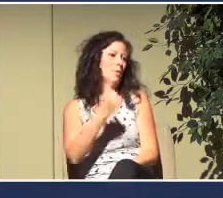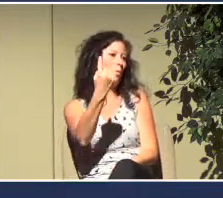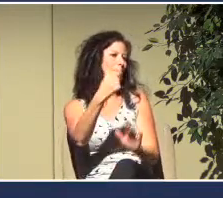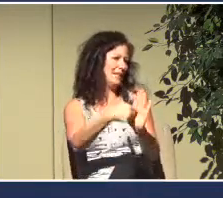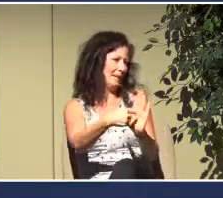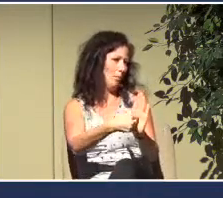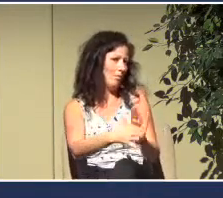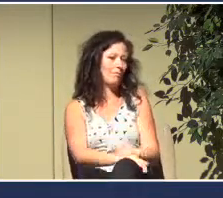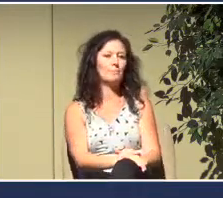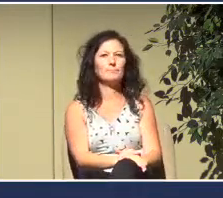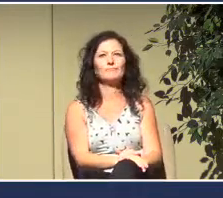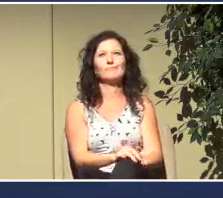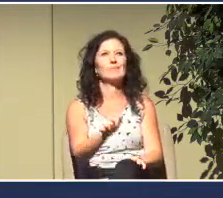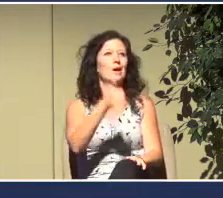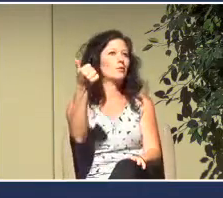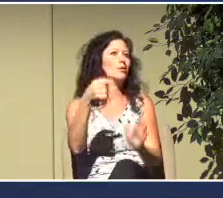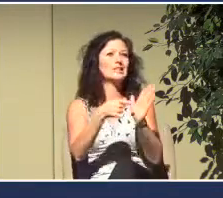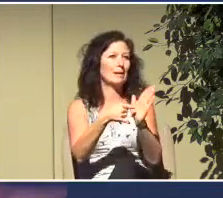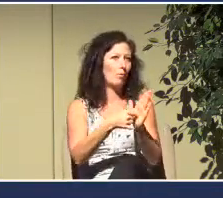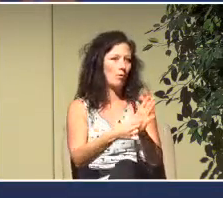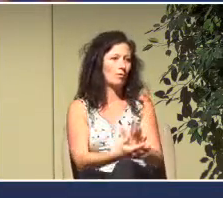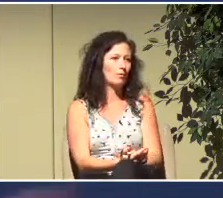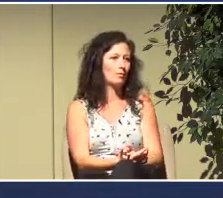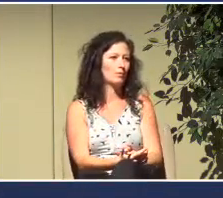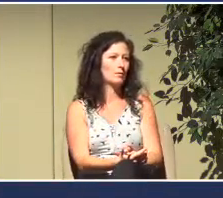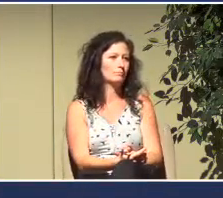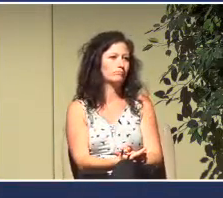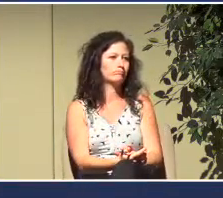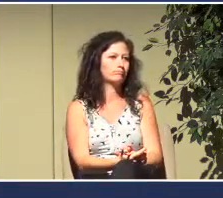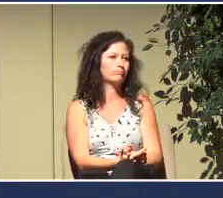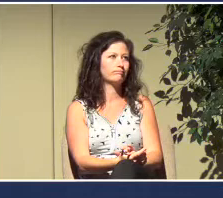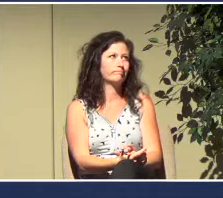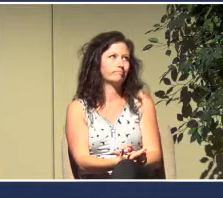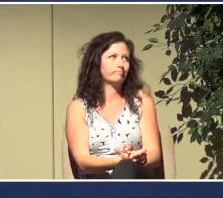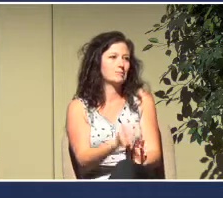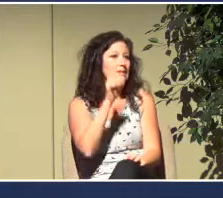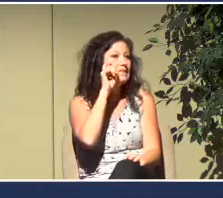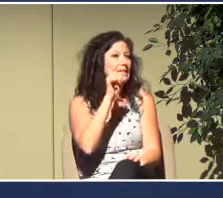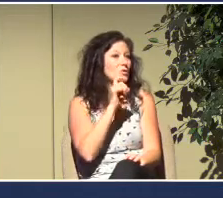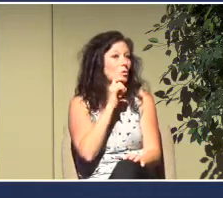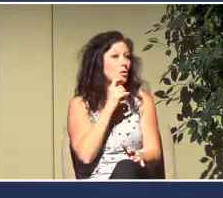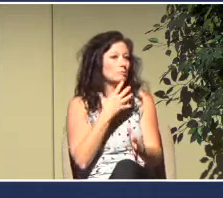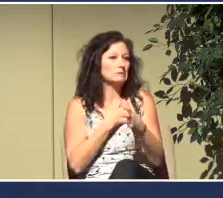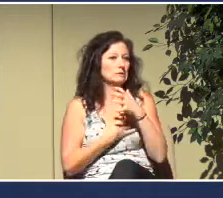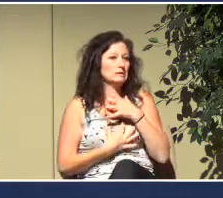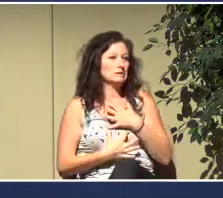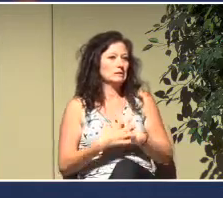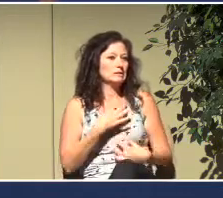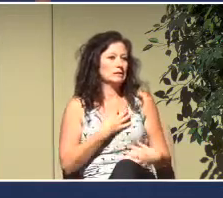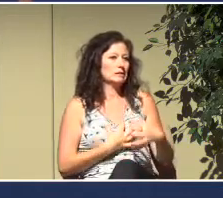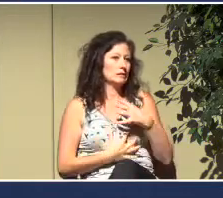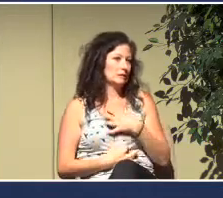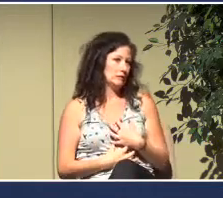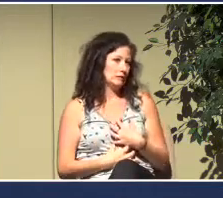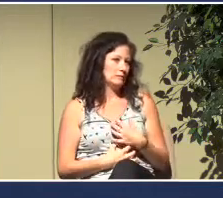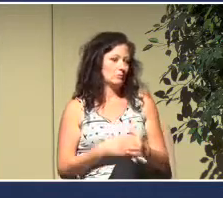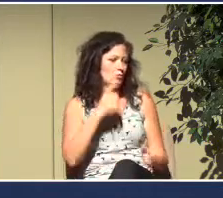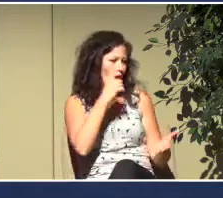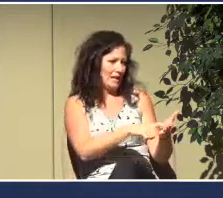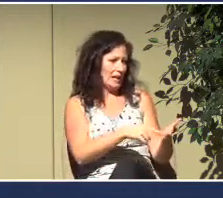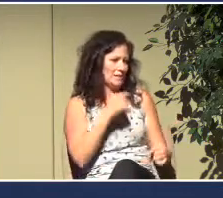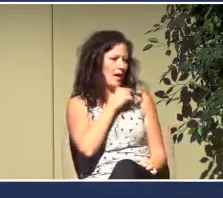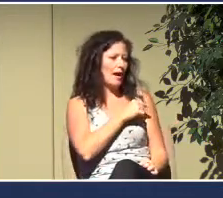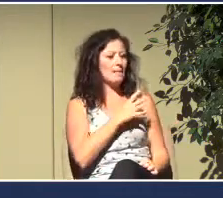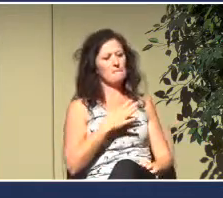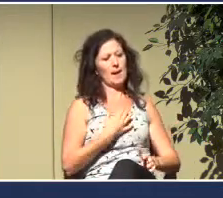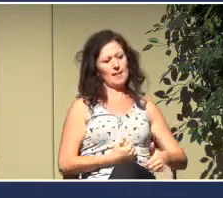example. Another example, lust. I mentioned that earlier. Recognize the tempter's lie when it comes. My